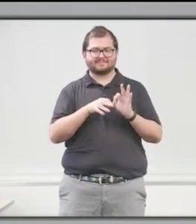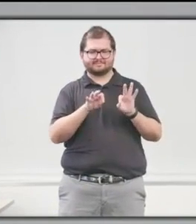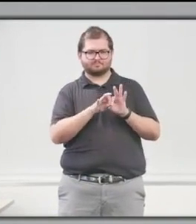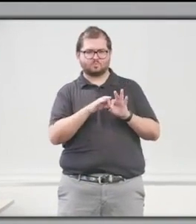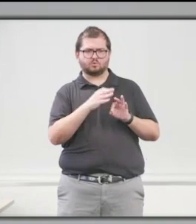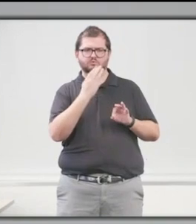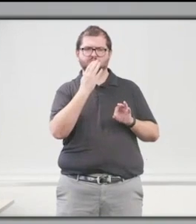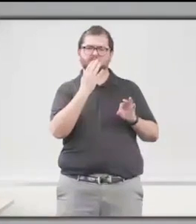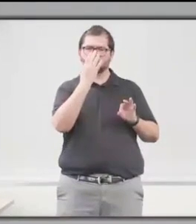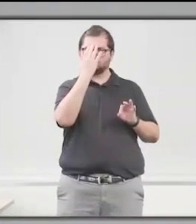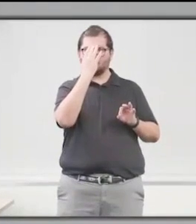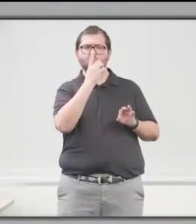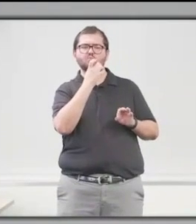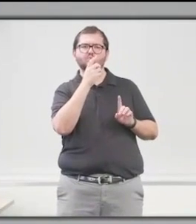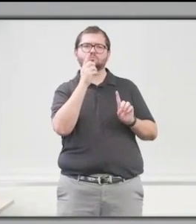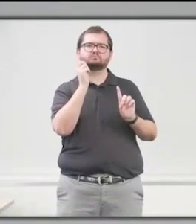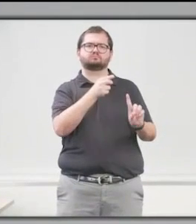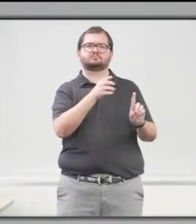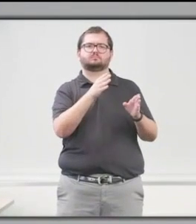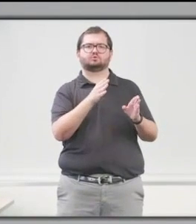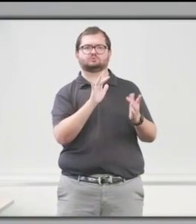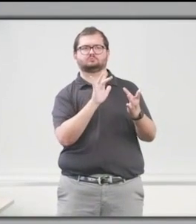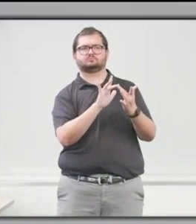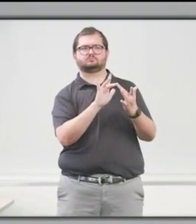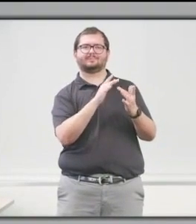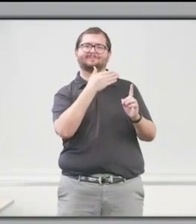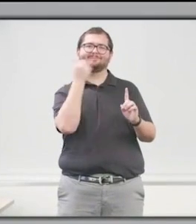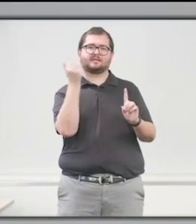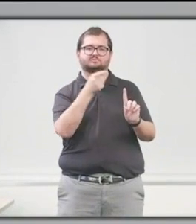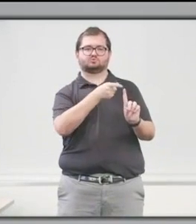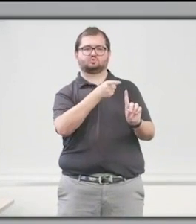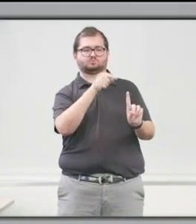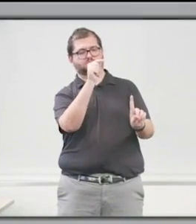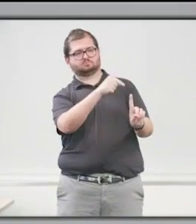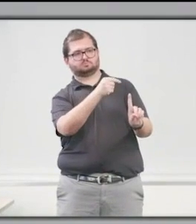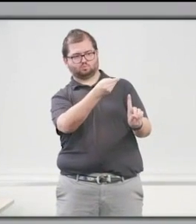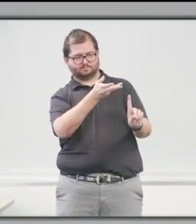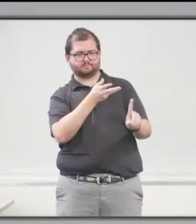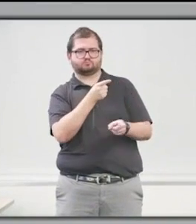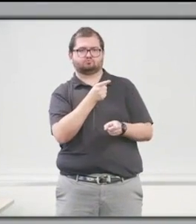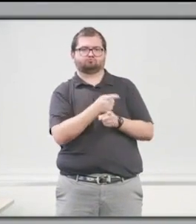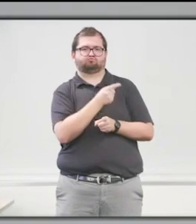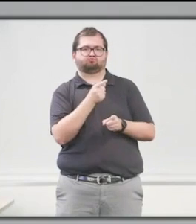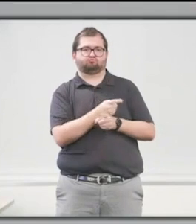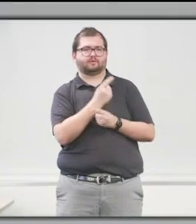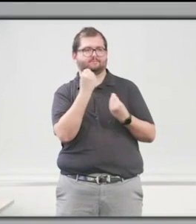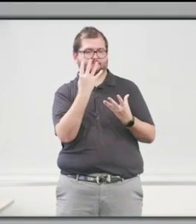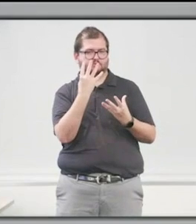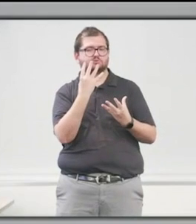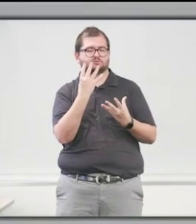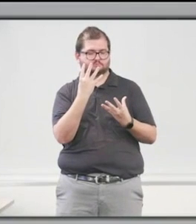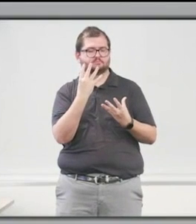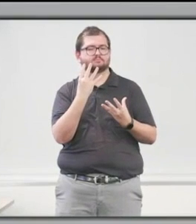point person or the best source to give you the accurate information that needs to be put out, and